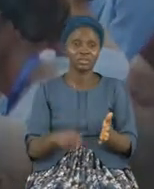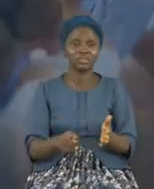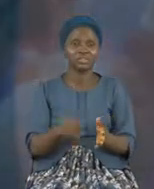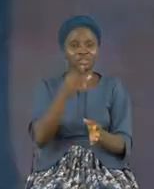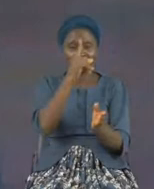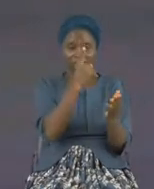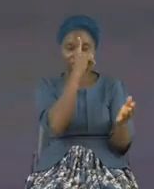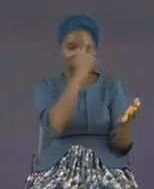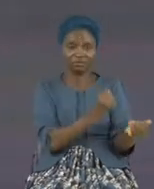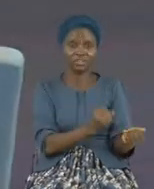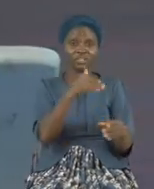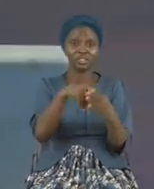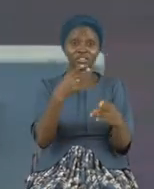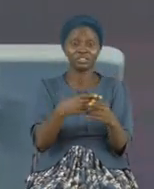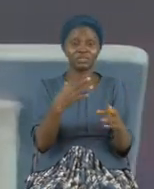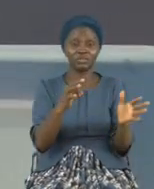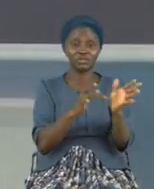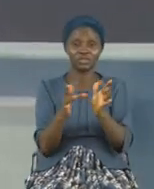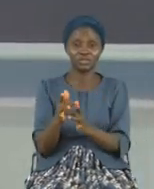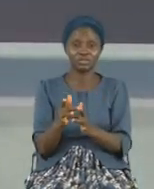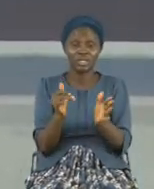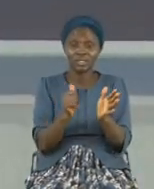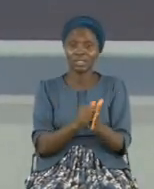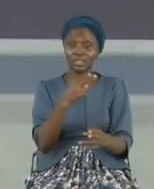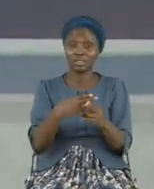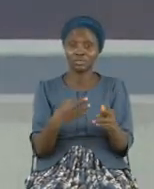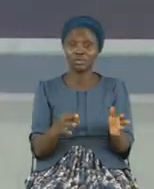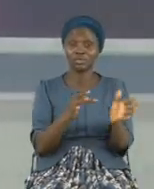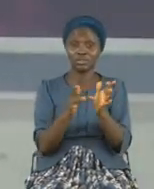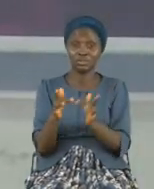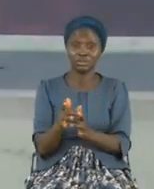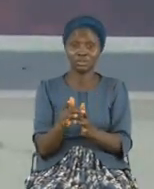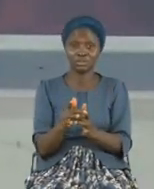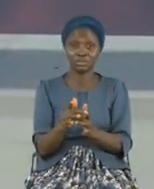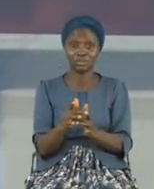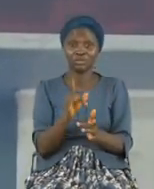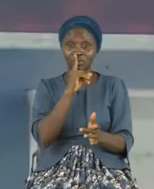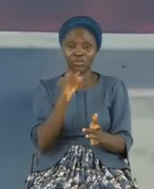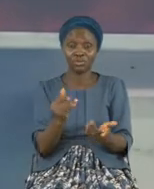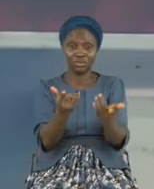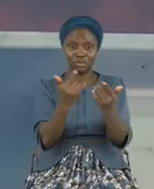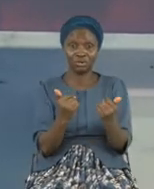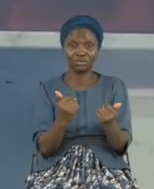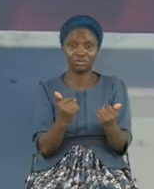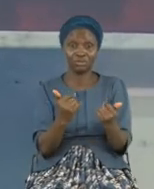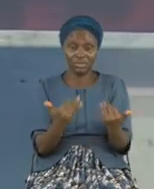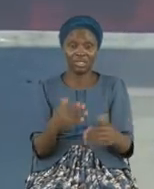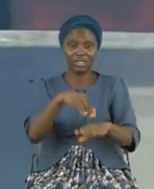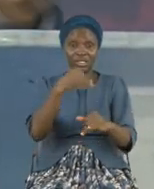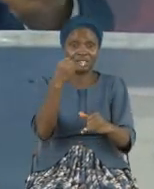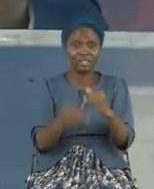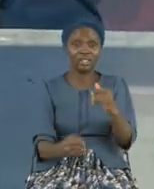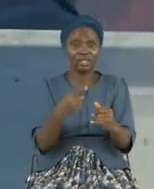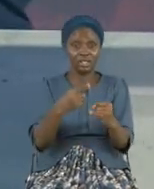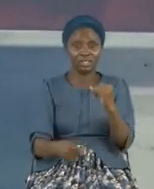of Jesus. That name of Jesus only comes now at the end of their prayer, powerless prayer. That